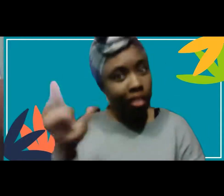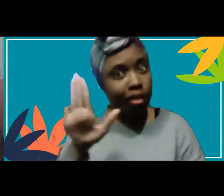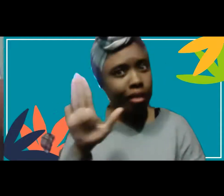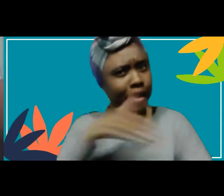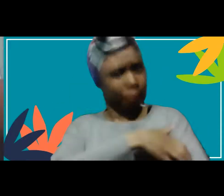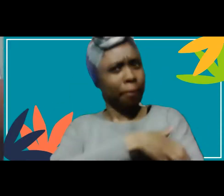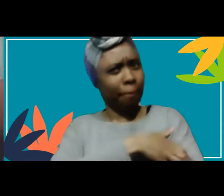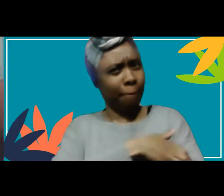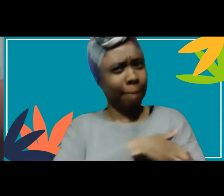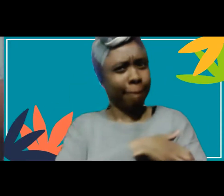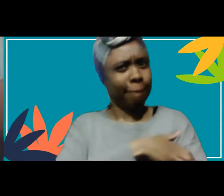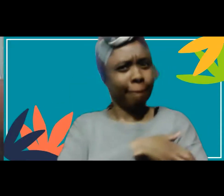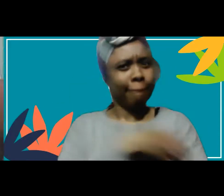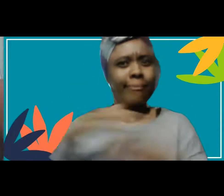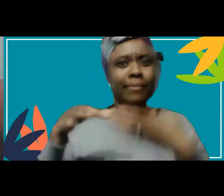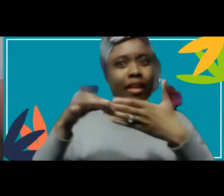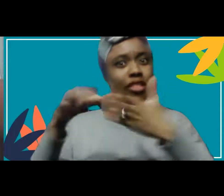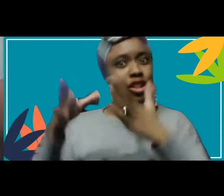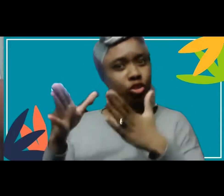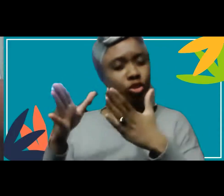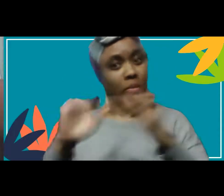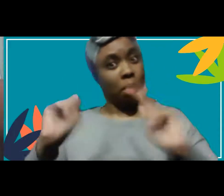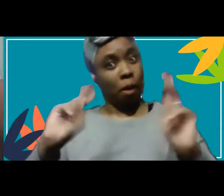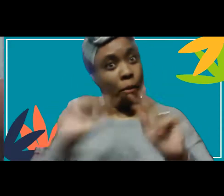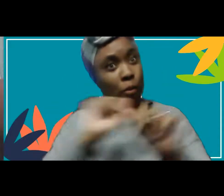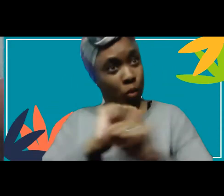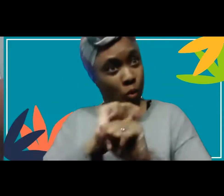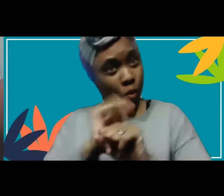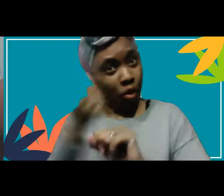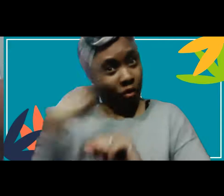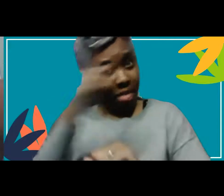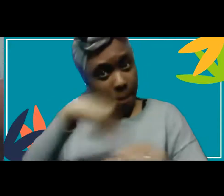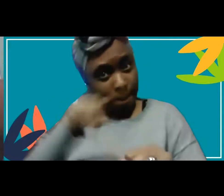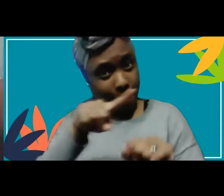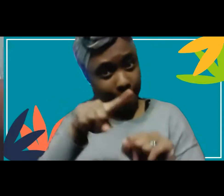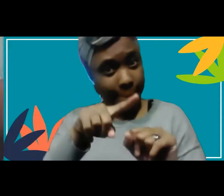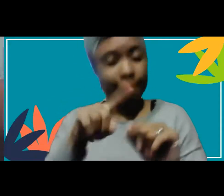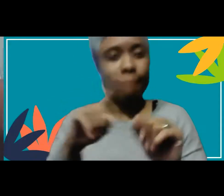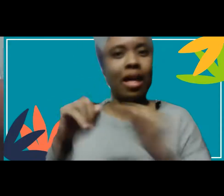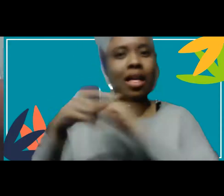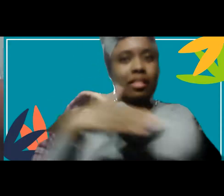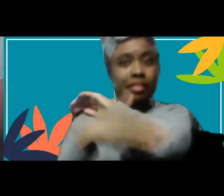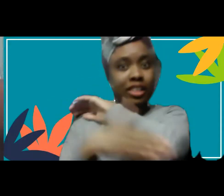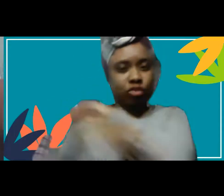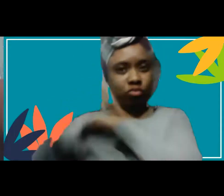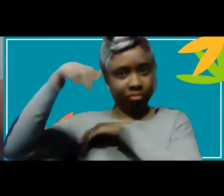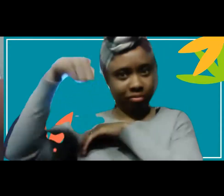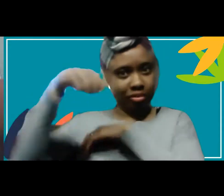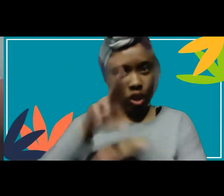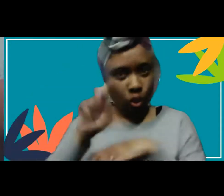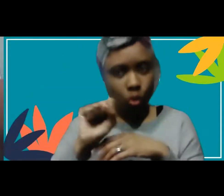have leadership, and that folks work for them, and that this country needs to ensure that they have the